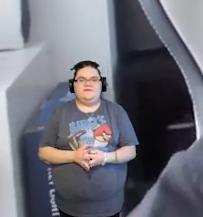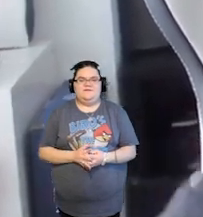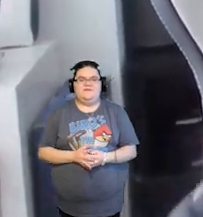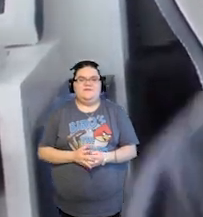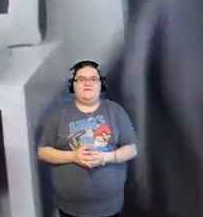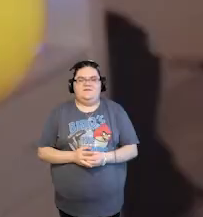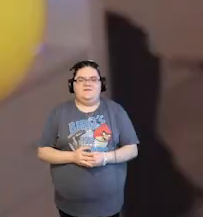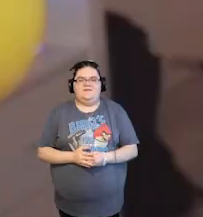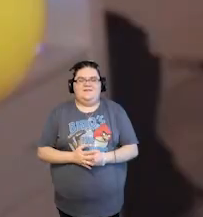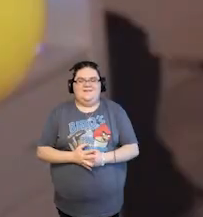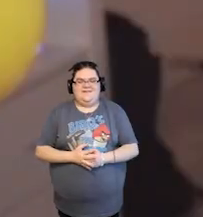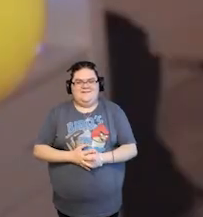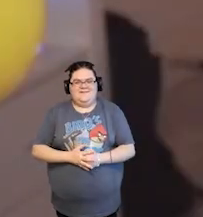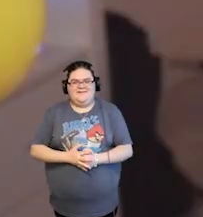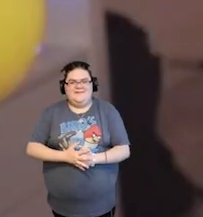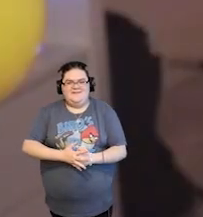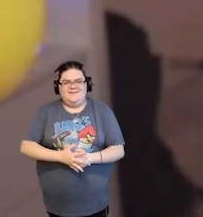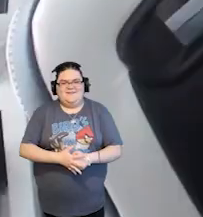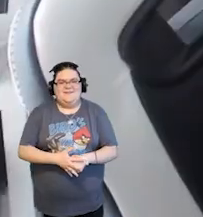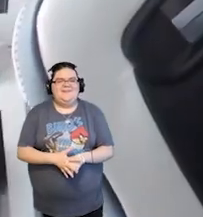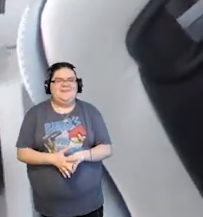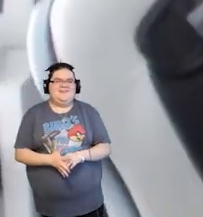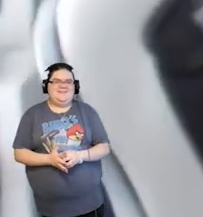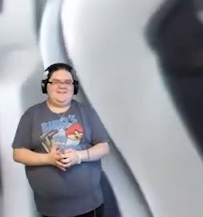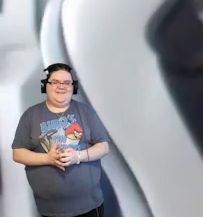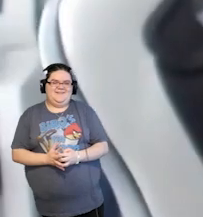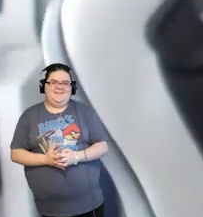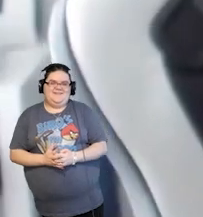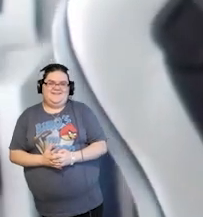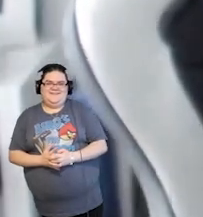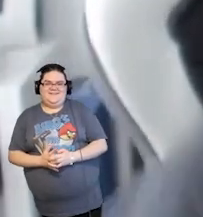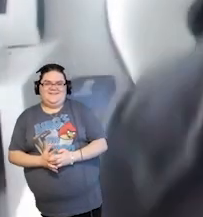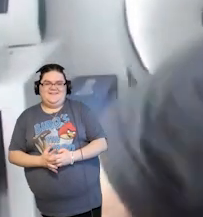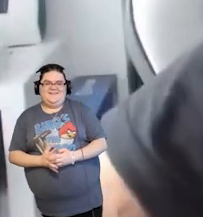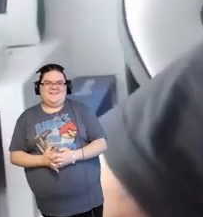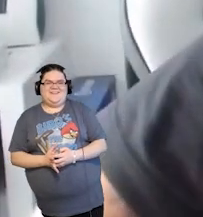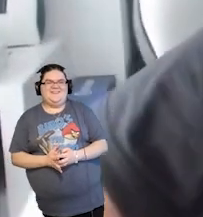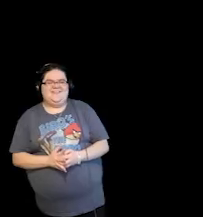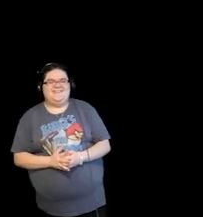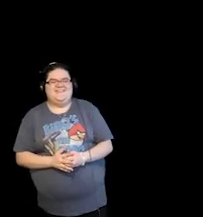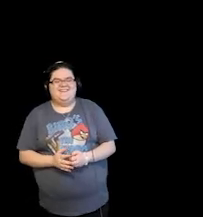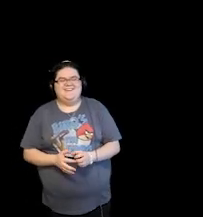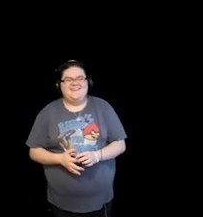I wouldn't have seen shit. I didn't see shit, bro. Yeah, Ladin just timed it so he'd run together. Bro, fucking Ladin, holy